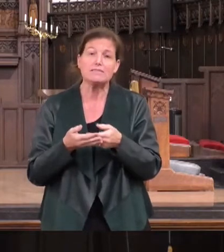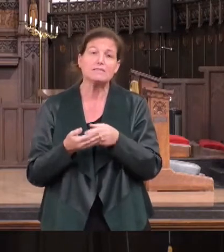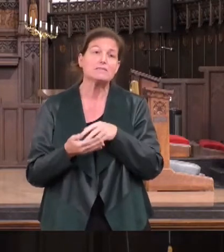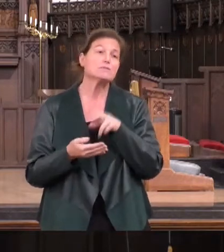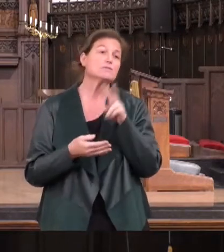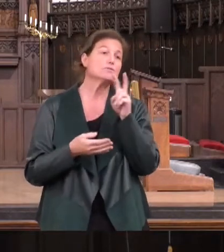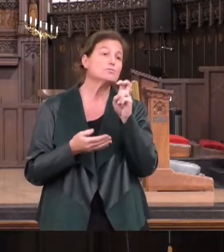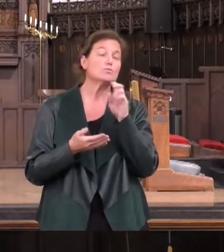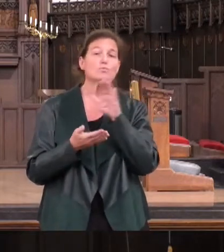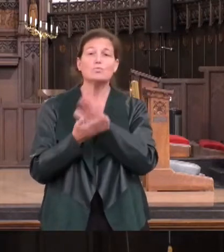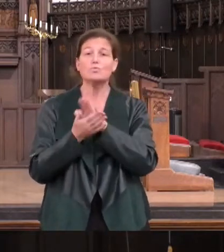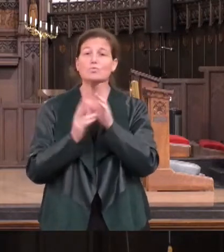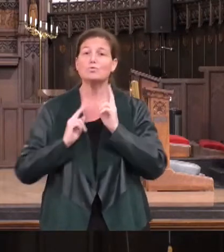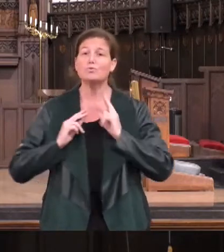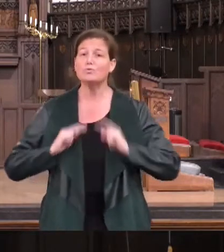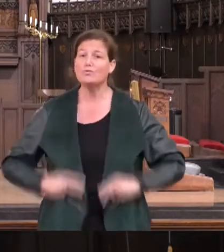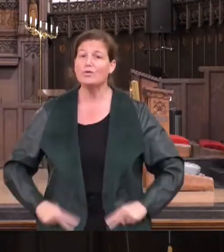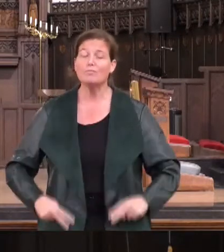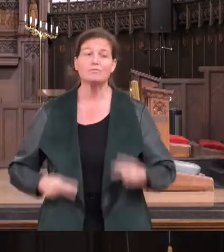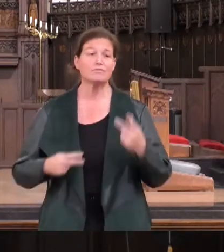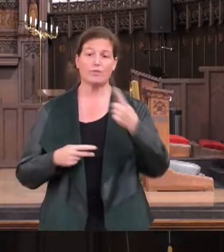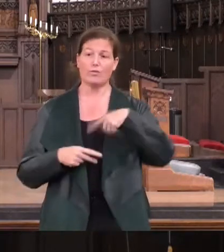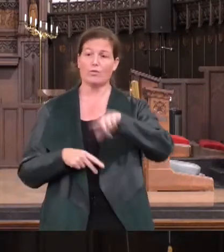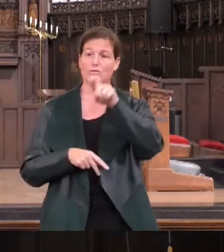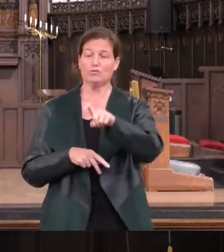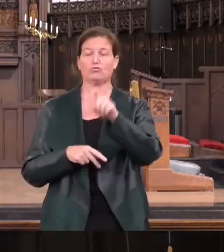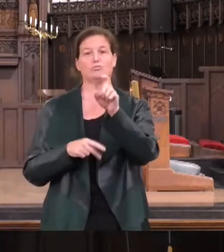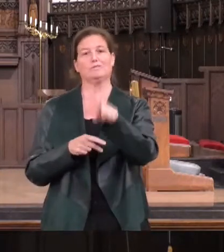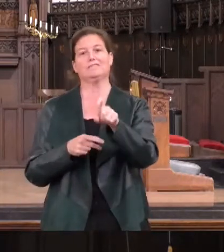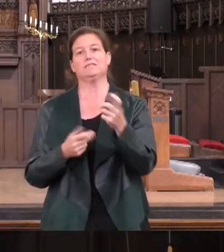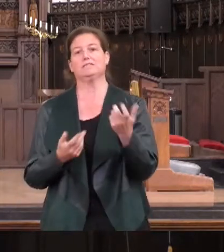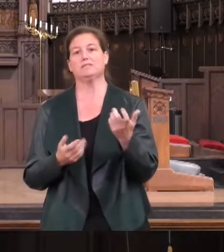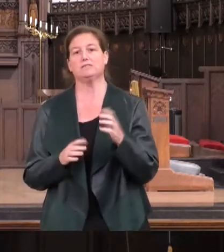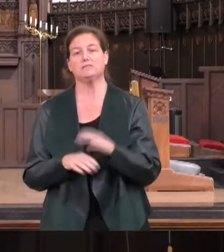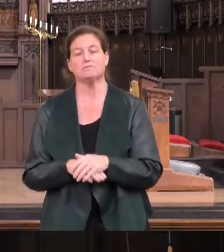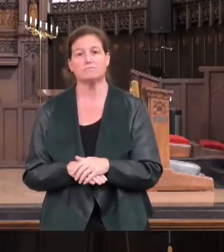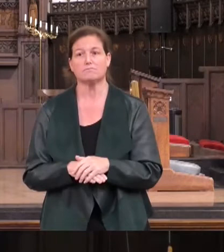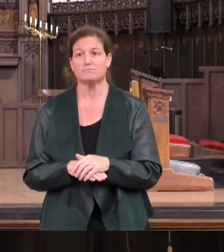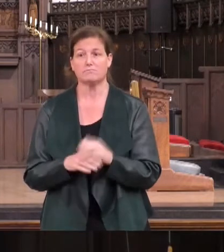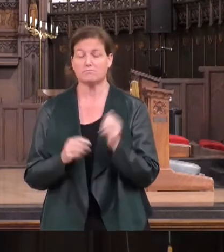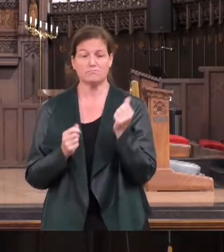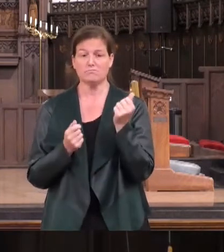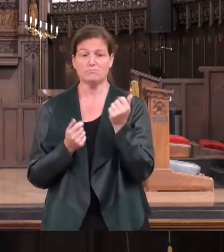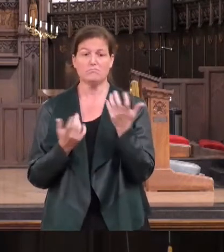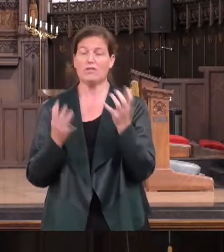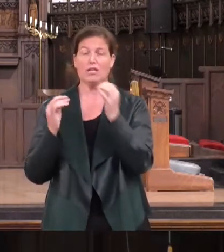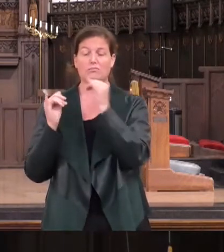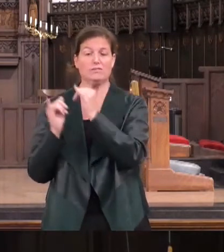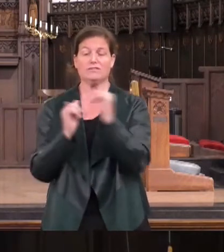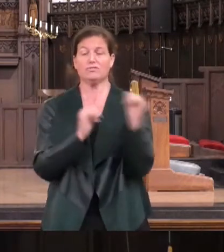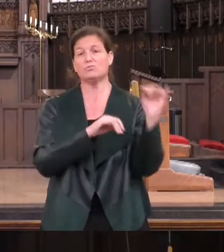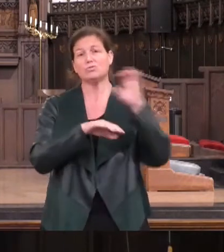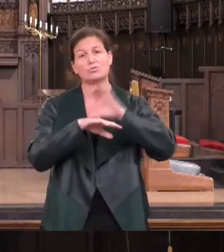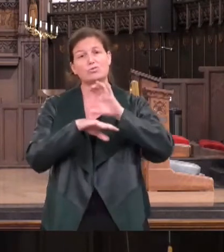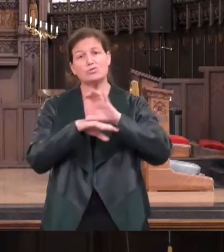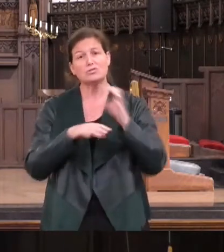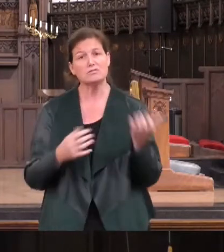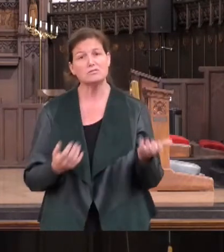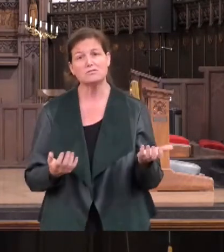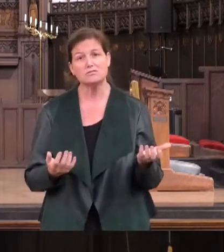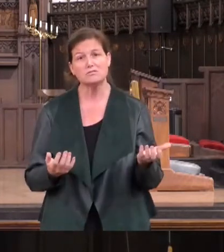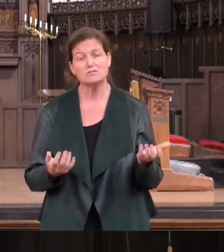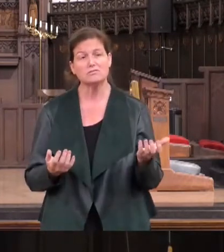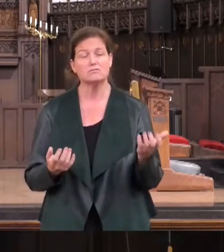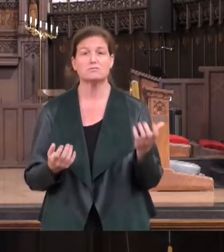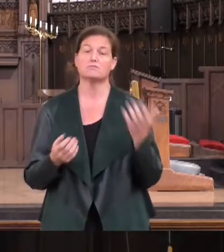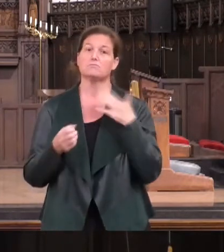200 school uniforms for children in Haiti. And that was all done by individual churches.